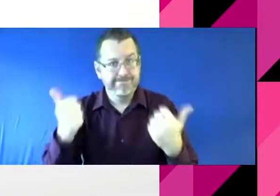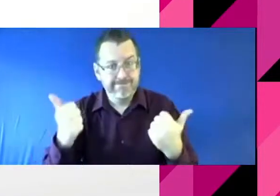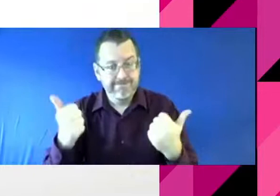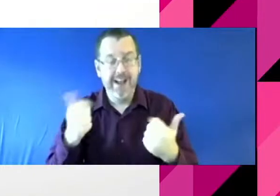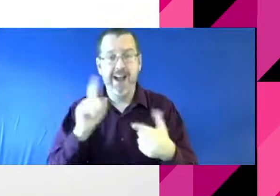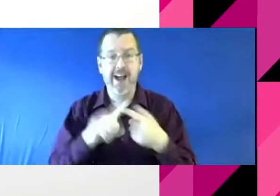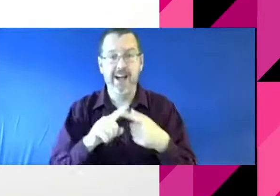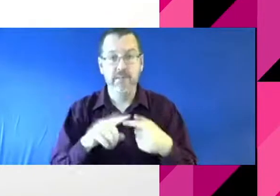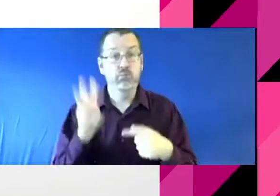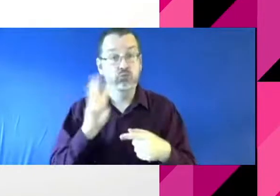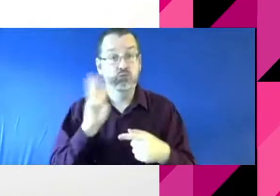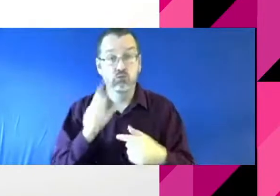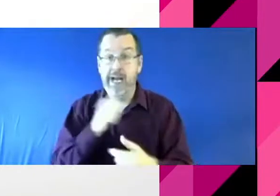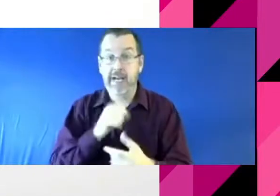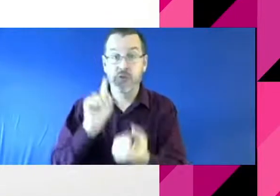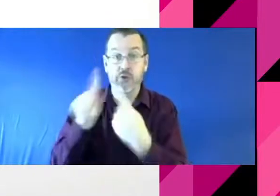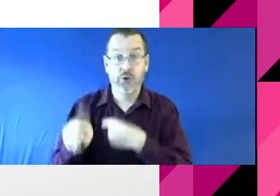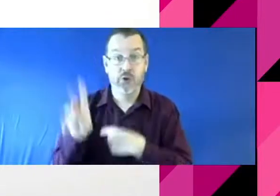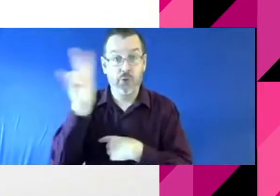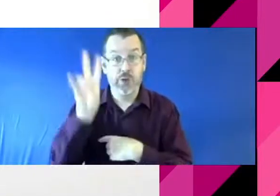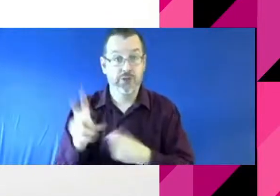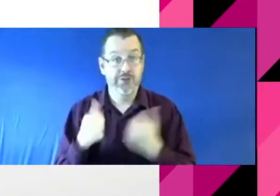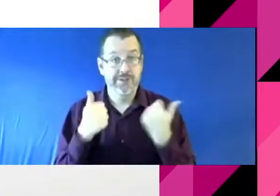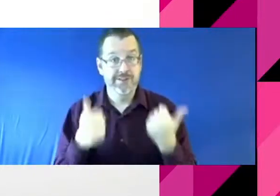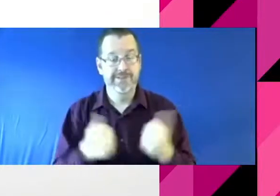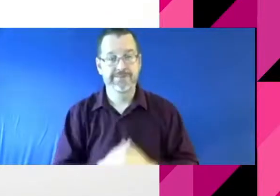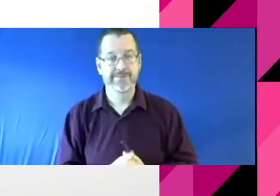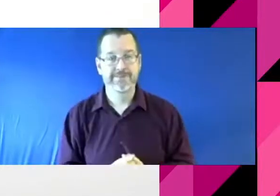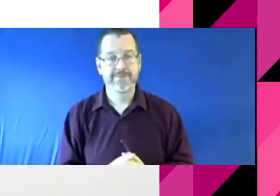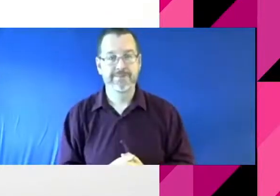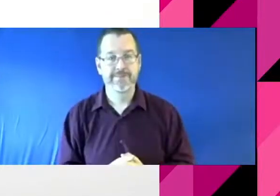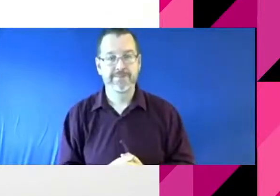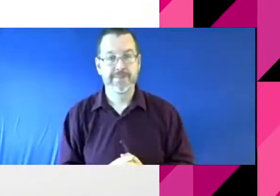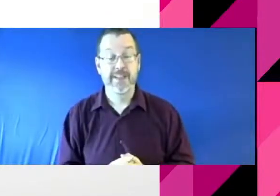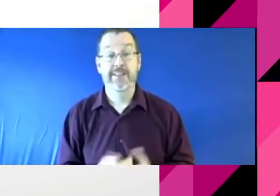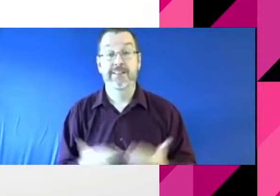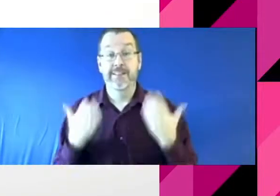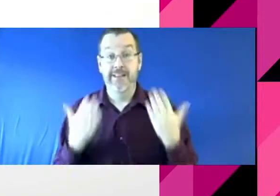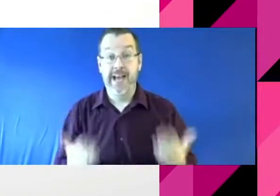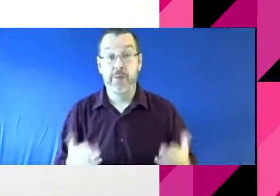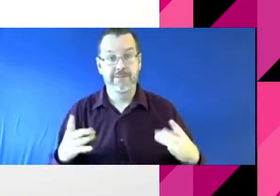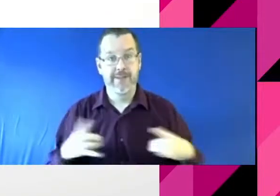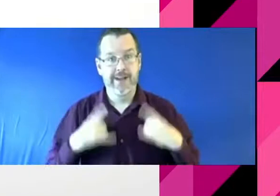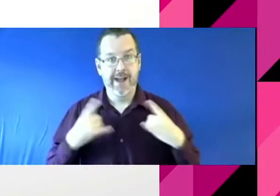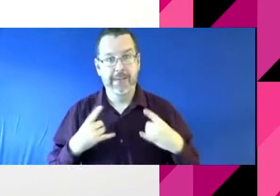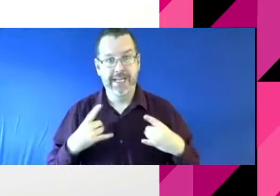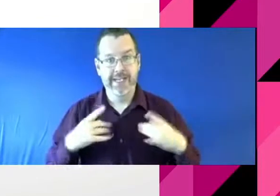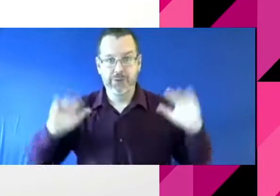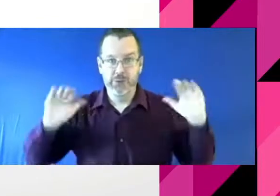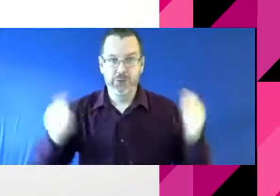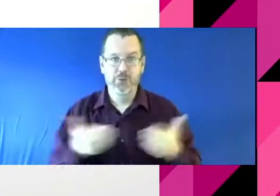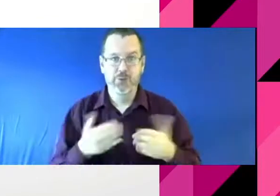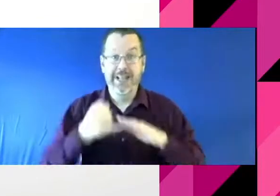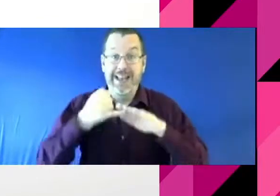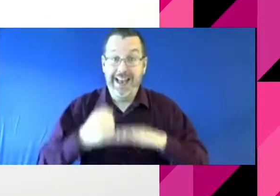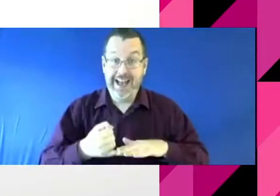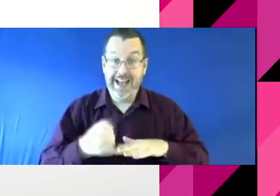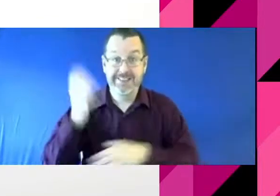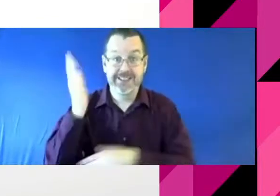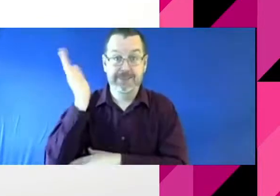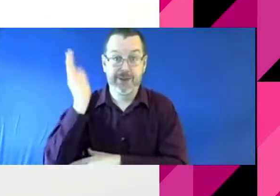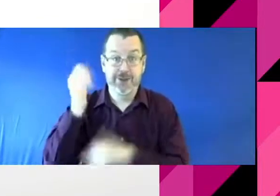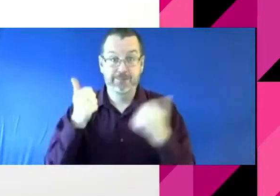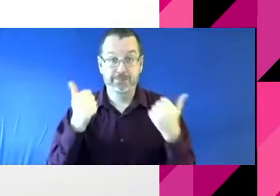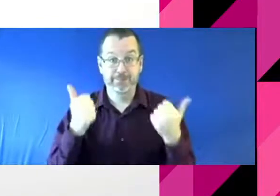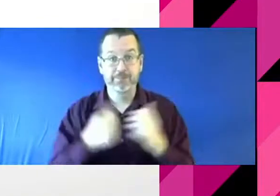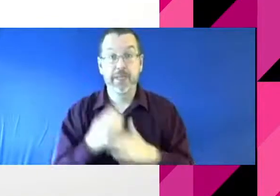those questions. But it now gives me very great pleasure to introduce our final speaker for the morning plenary session,